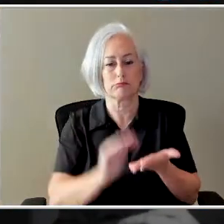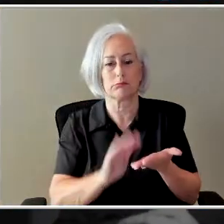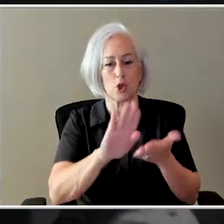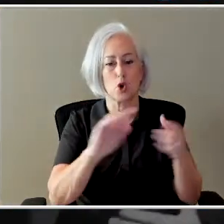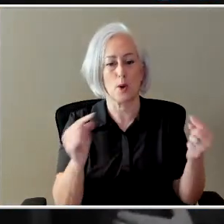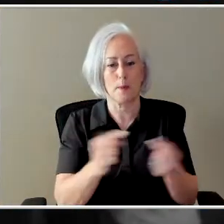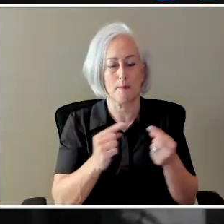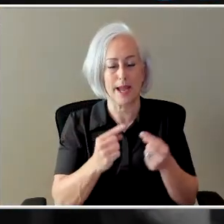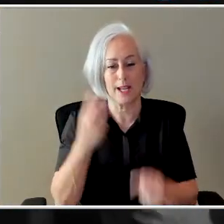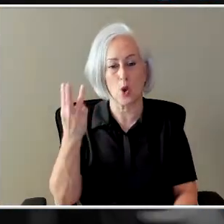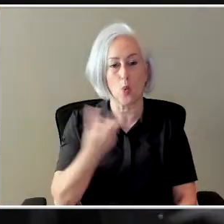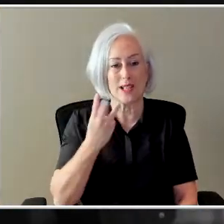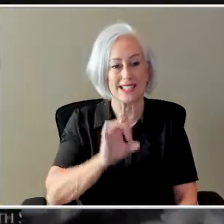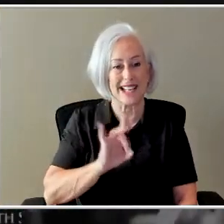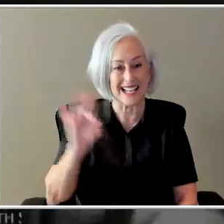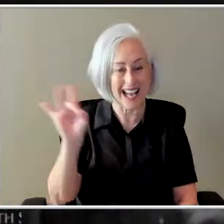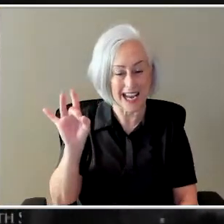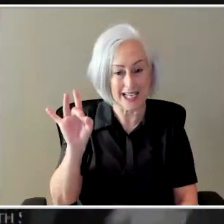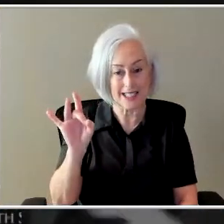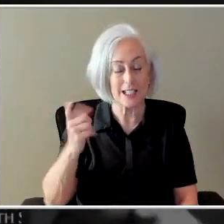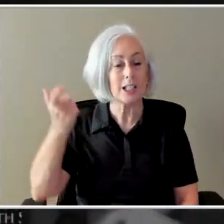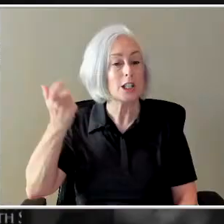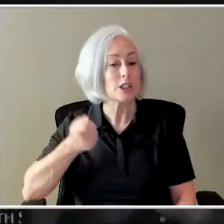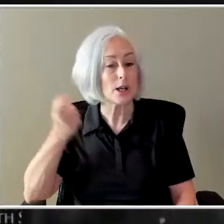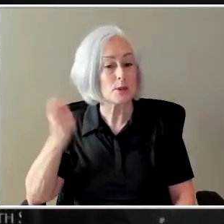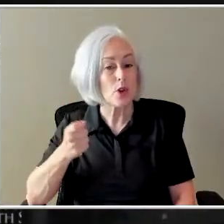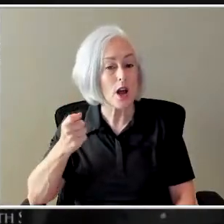Subscribe to our morning medical update and Open